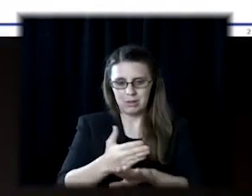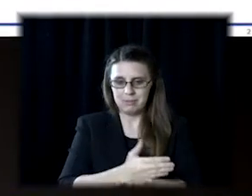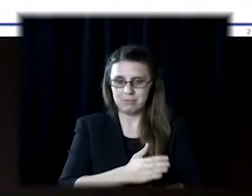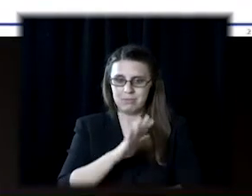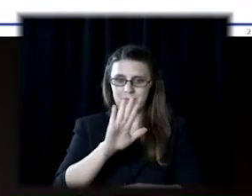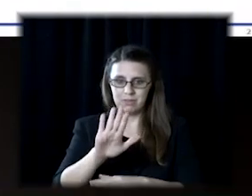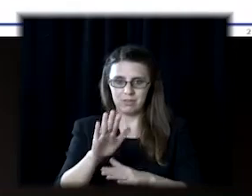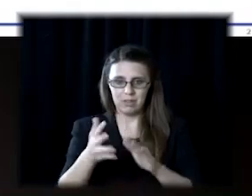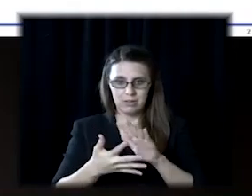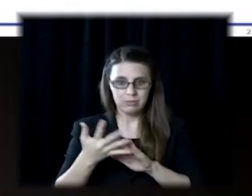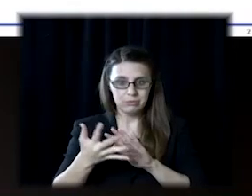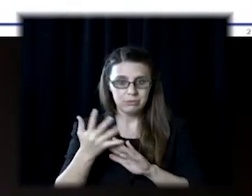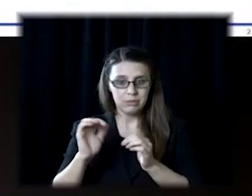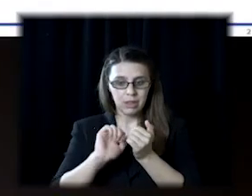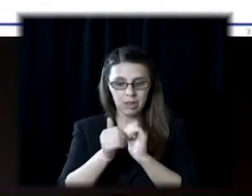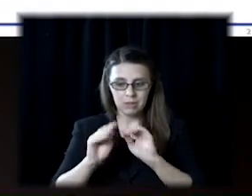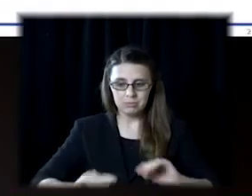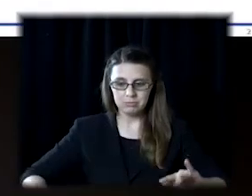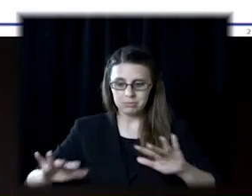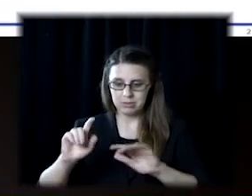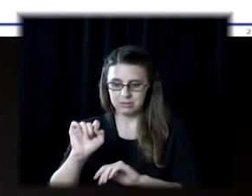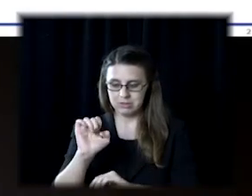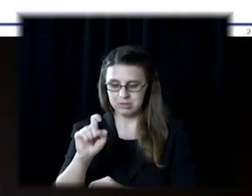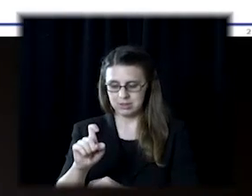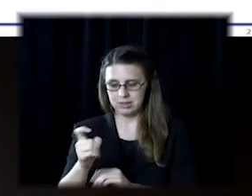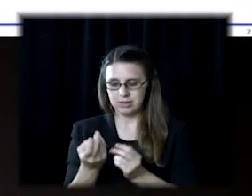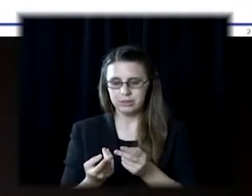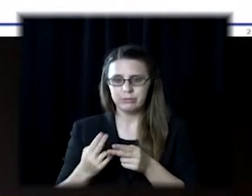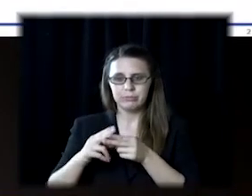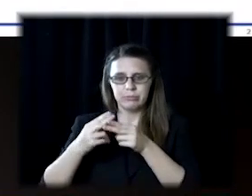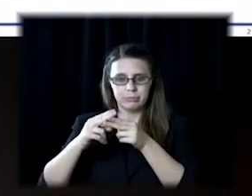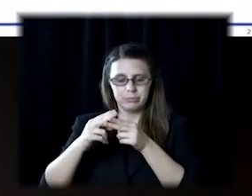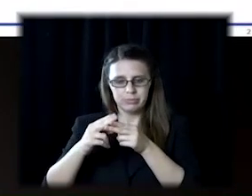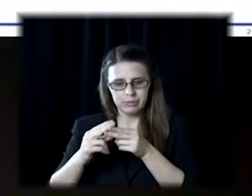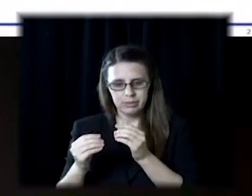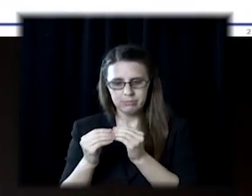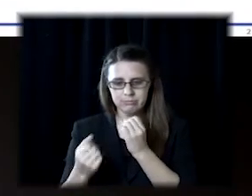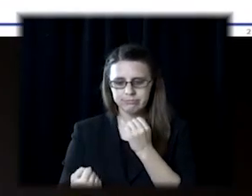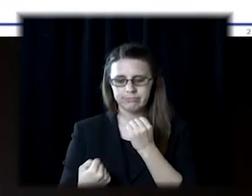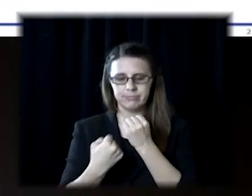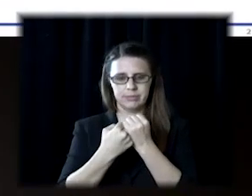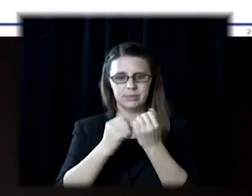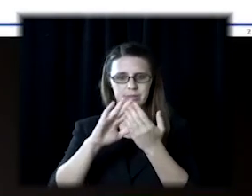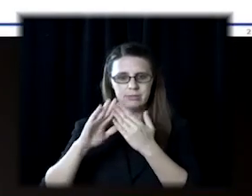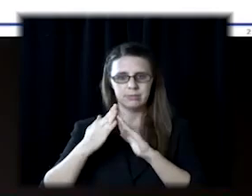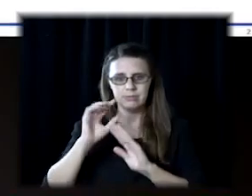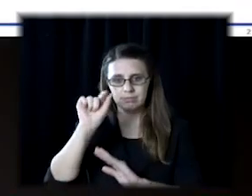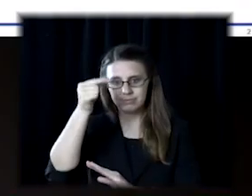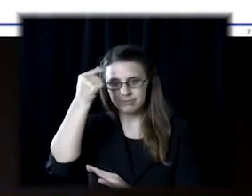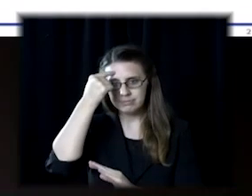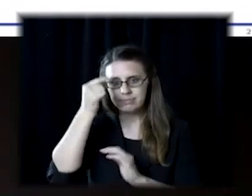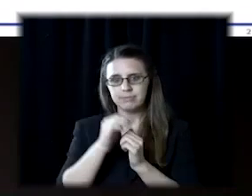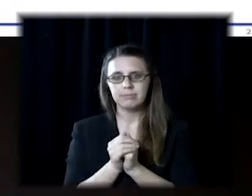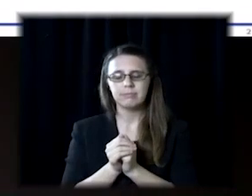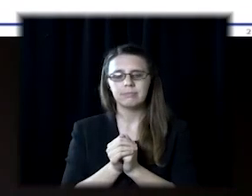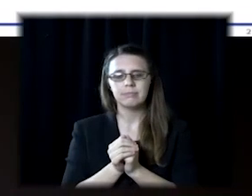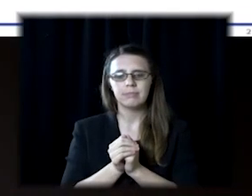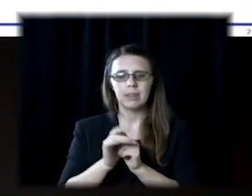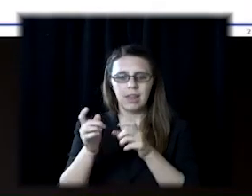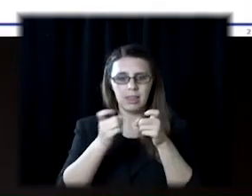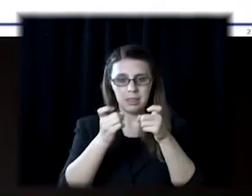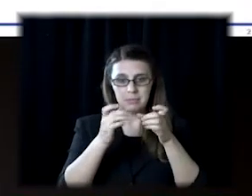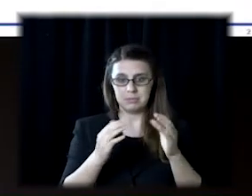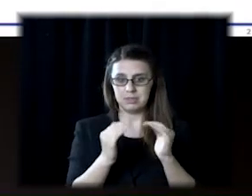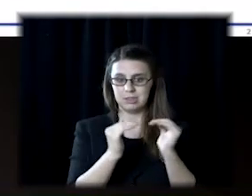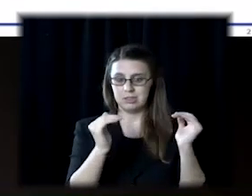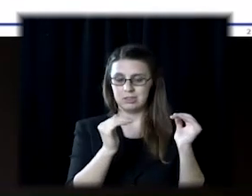increasing property tax revenues to better support municipal governments. There are several revenue measures that can be achieved at the administrative level